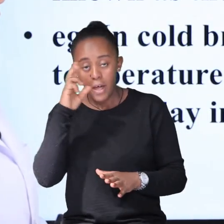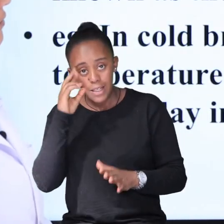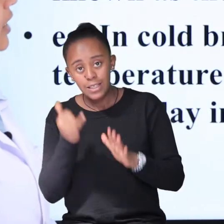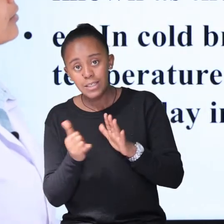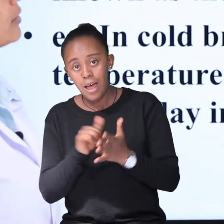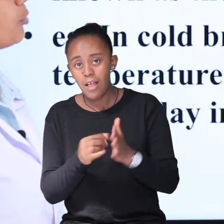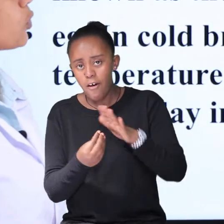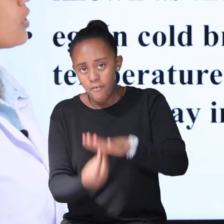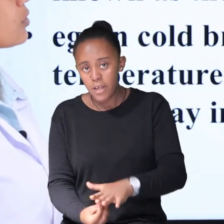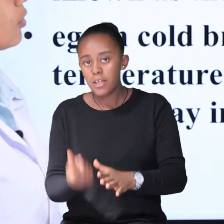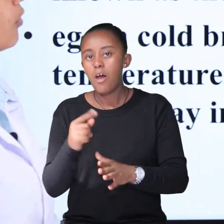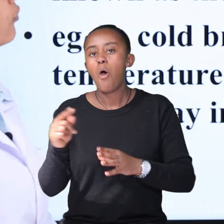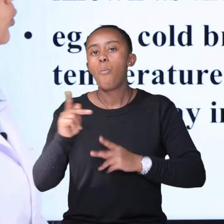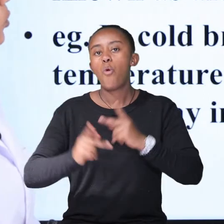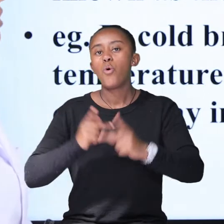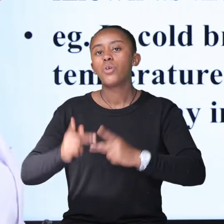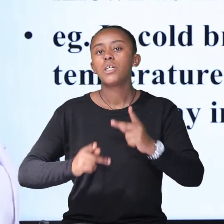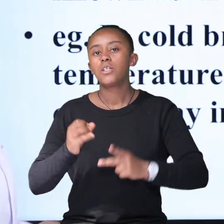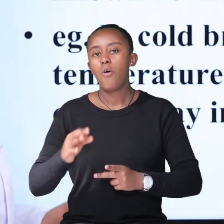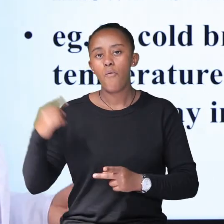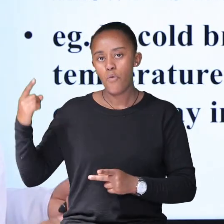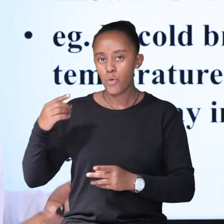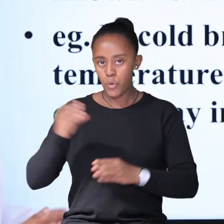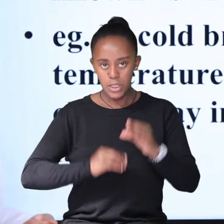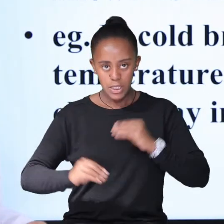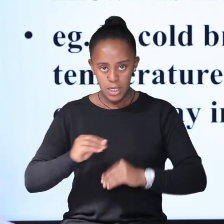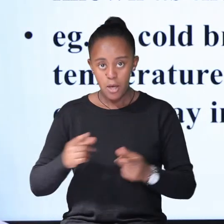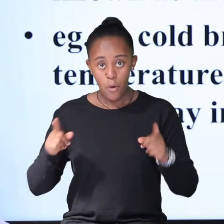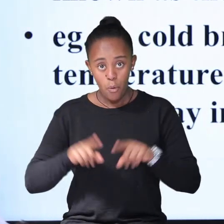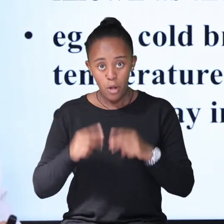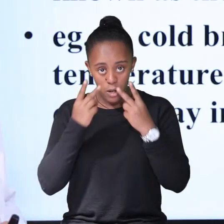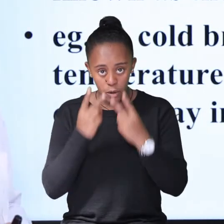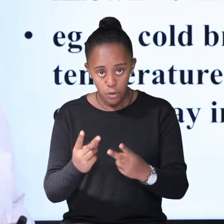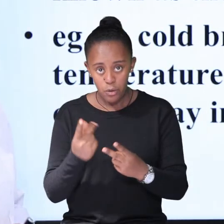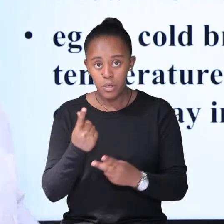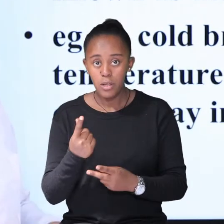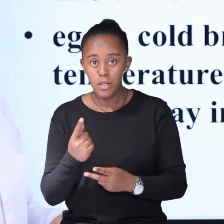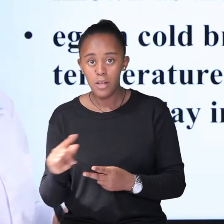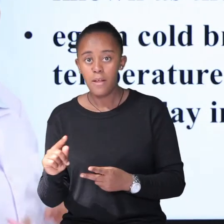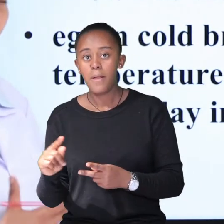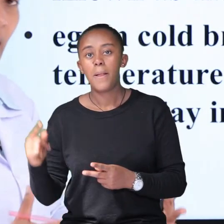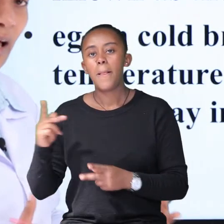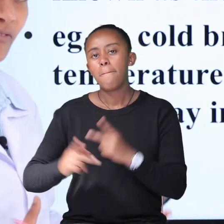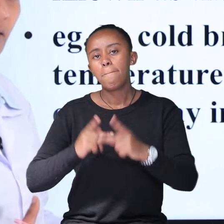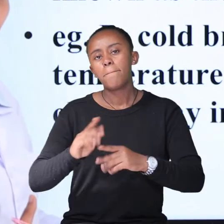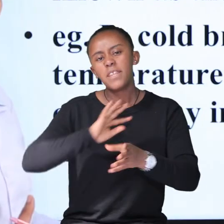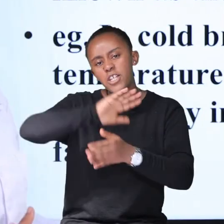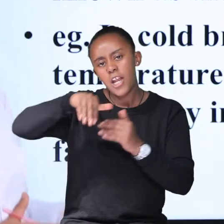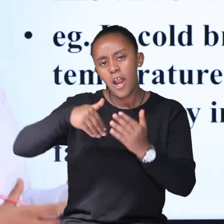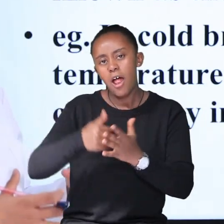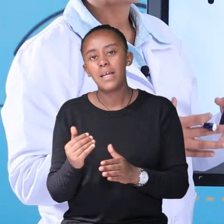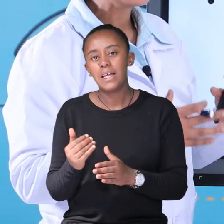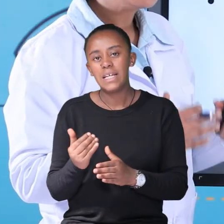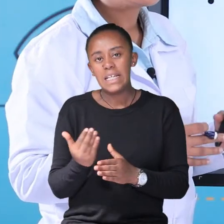that can affect the process of photosynthesis. When we look at the process of photosynthesis, it is generally affected